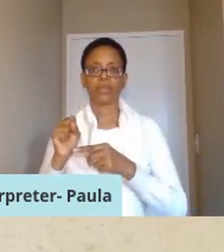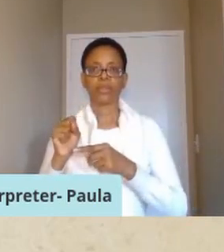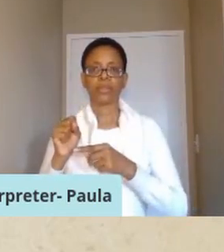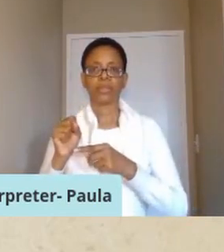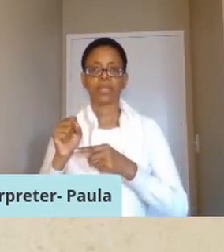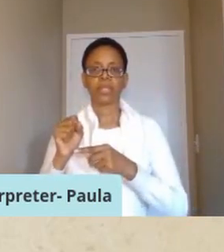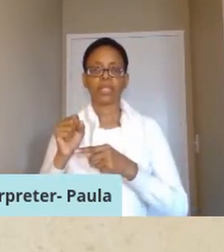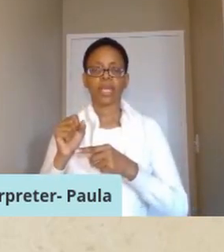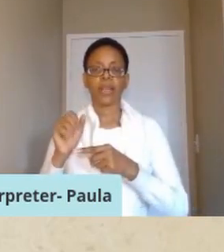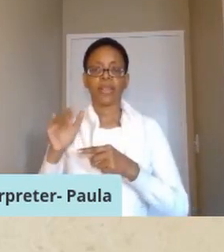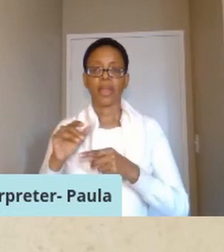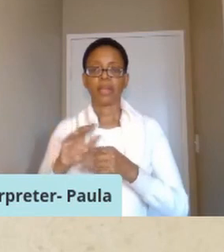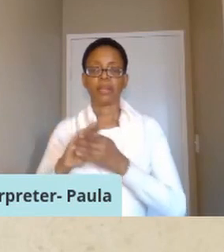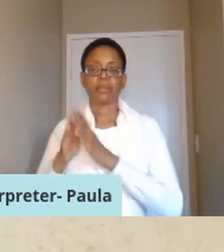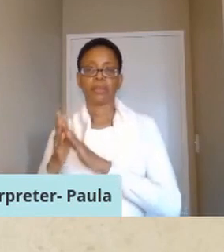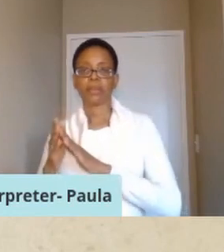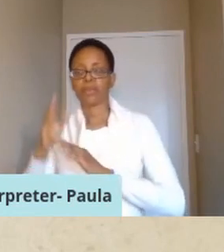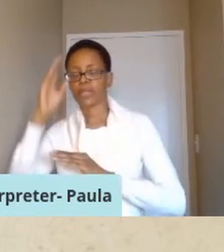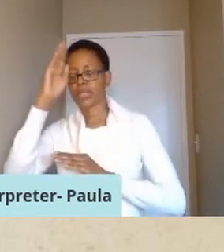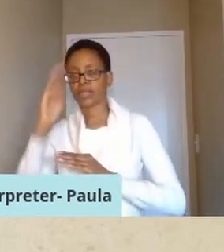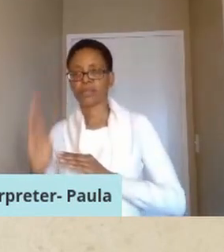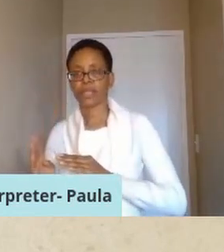schizophrenic disorder.